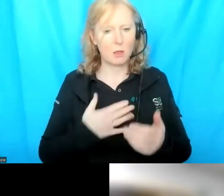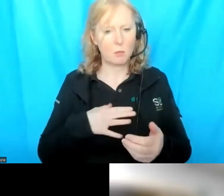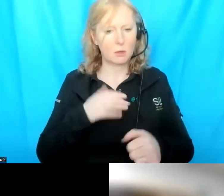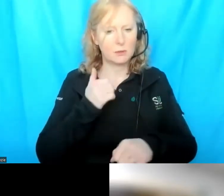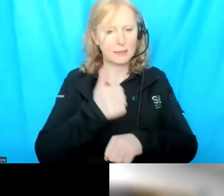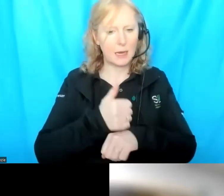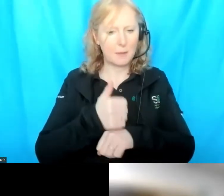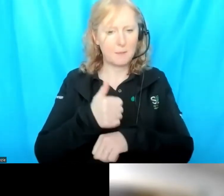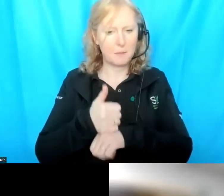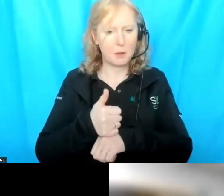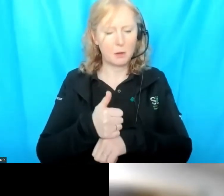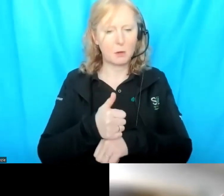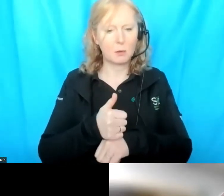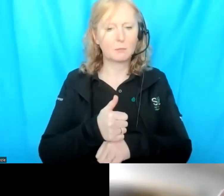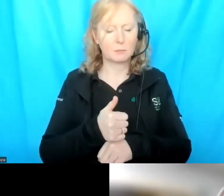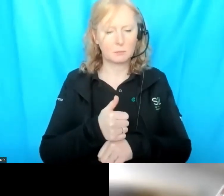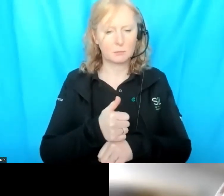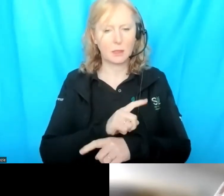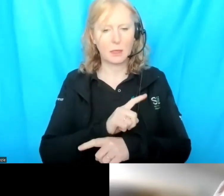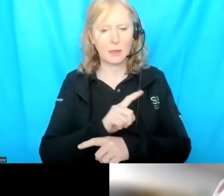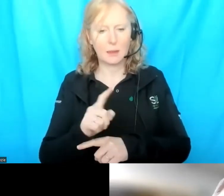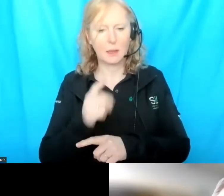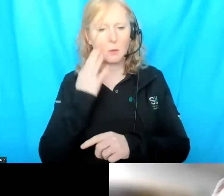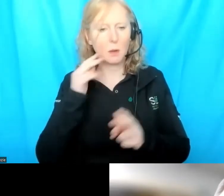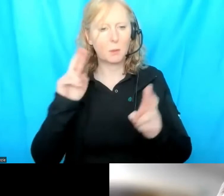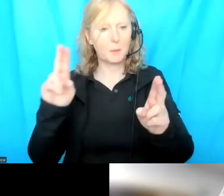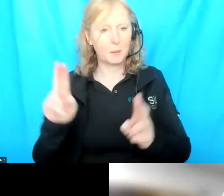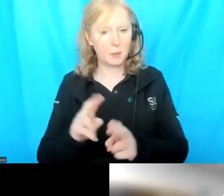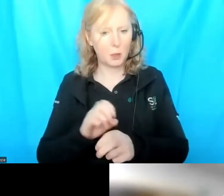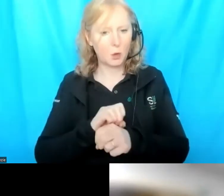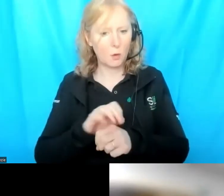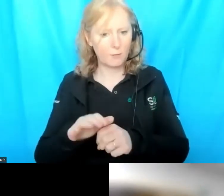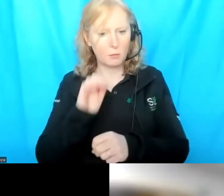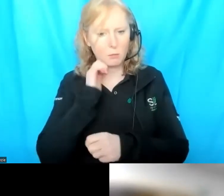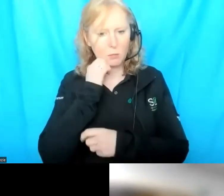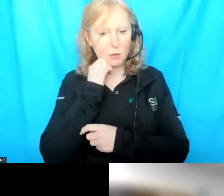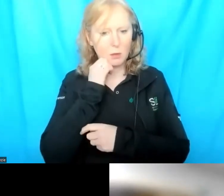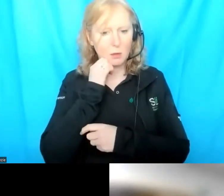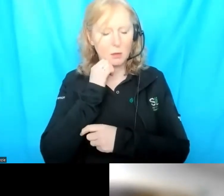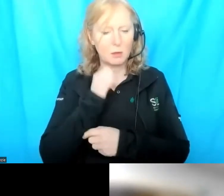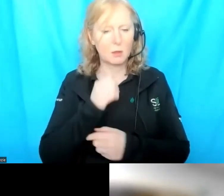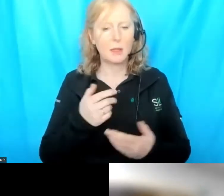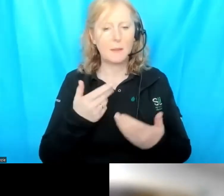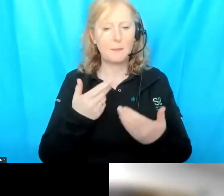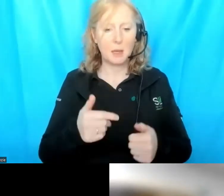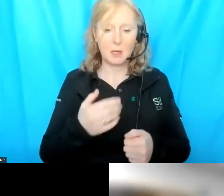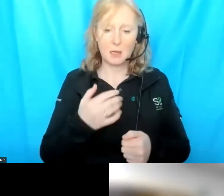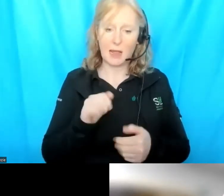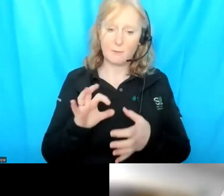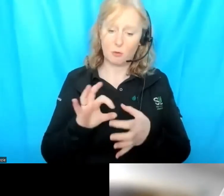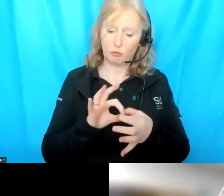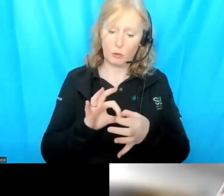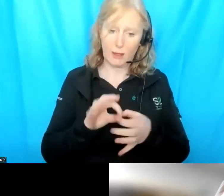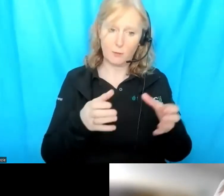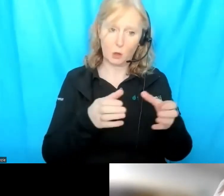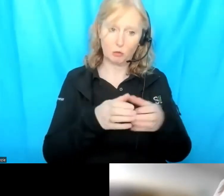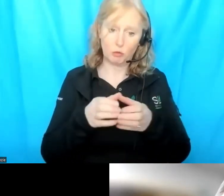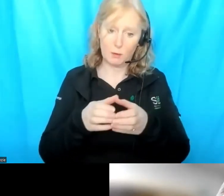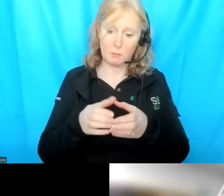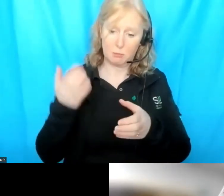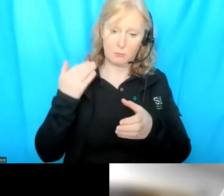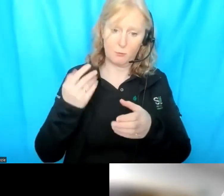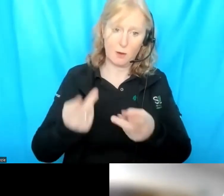once we go out of COVID is to, what we'd actually did do before was have relevant groups to visit ships or even travel with